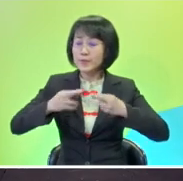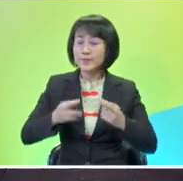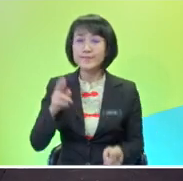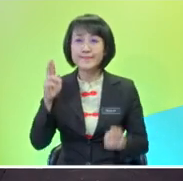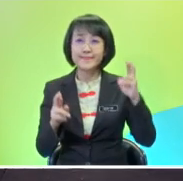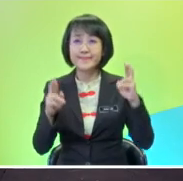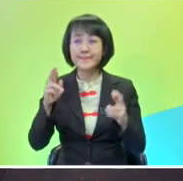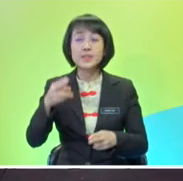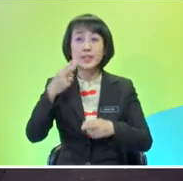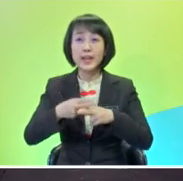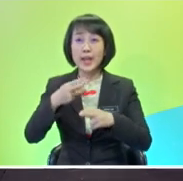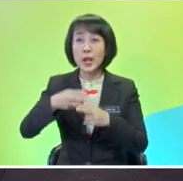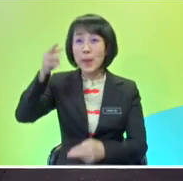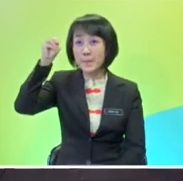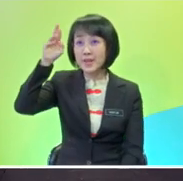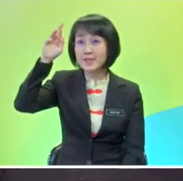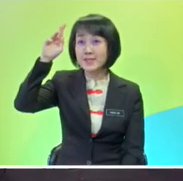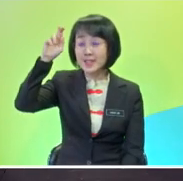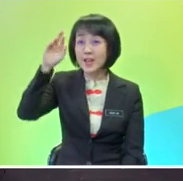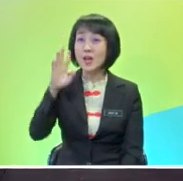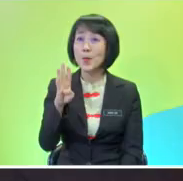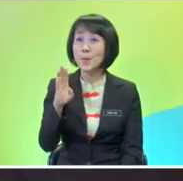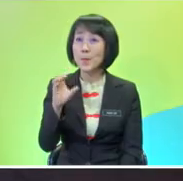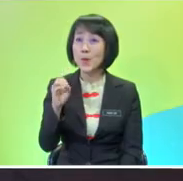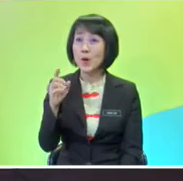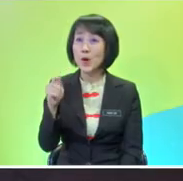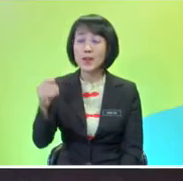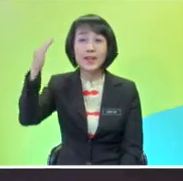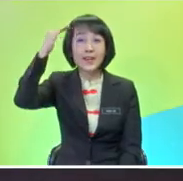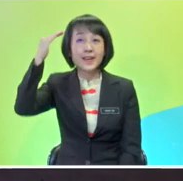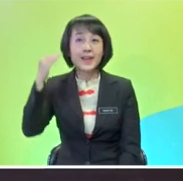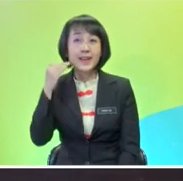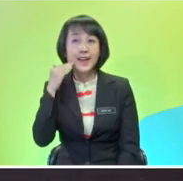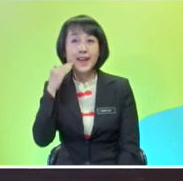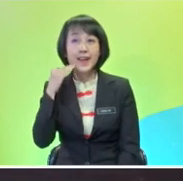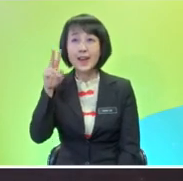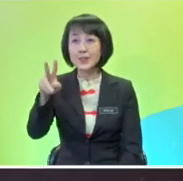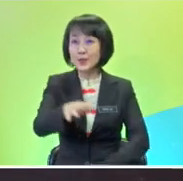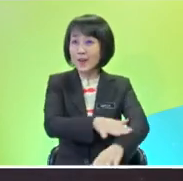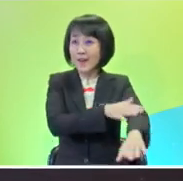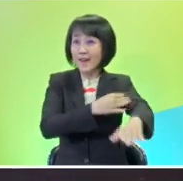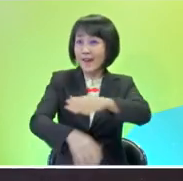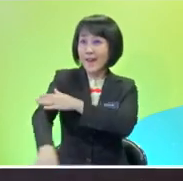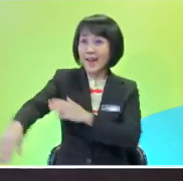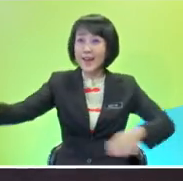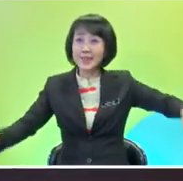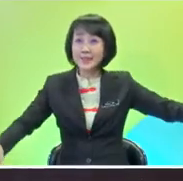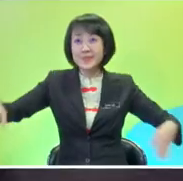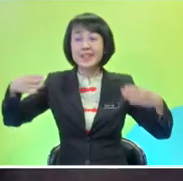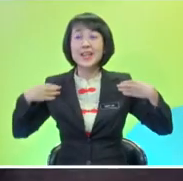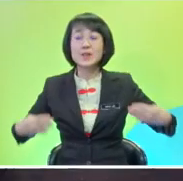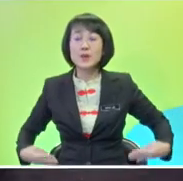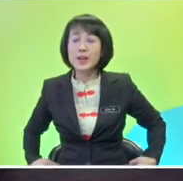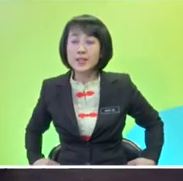Mr. Bot. Mr. Bot. Yes. Hi Mr. Bot. There's a head, two arms and a body. Okay. Why are you fixing it,